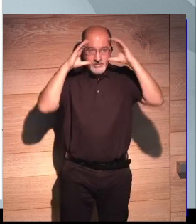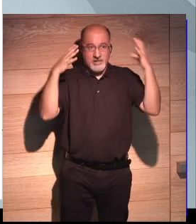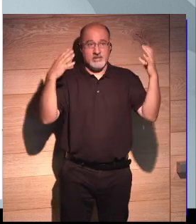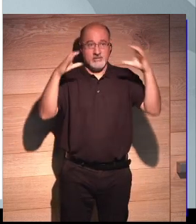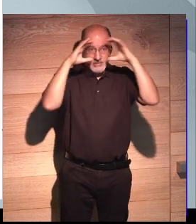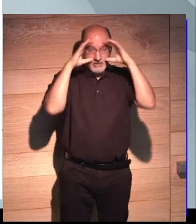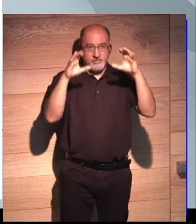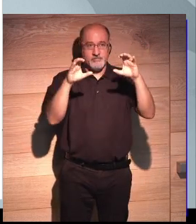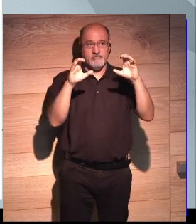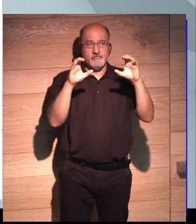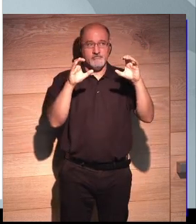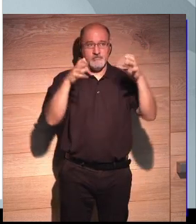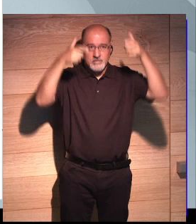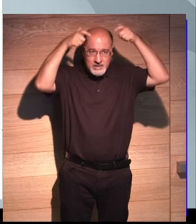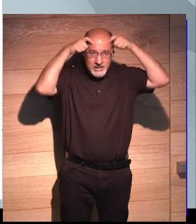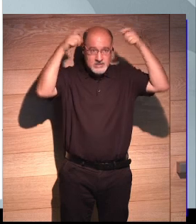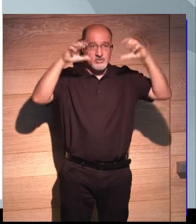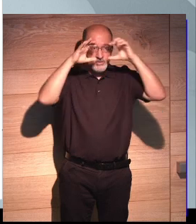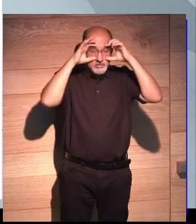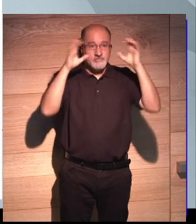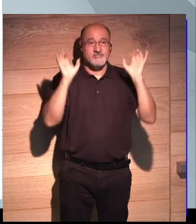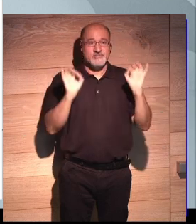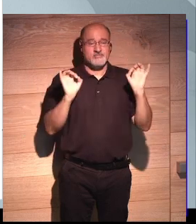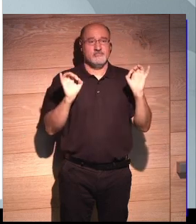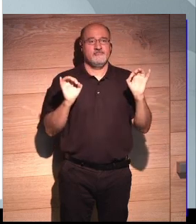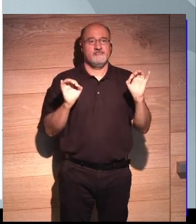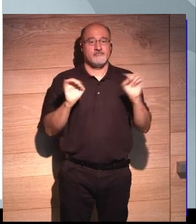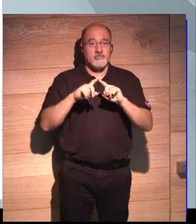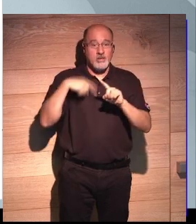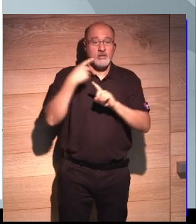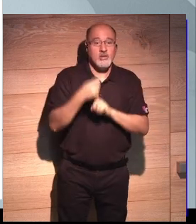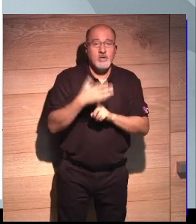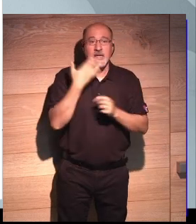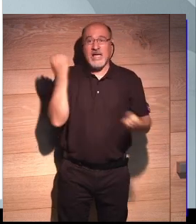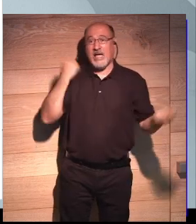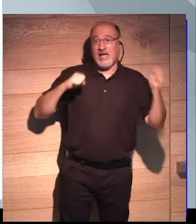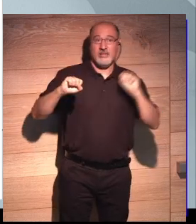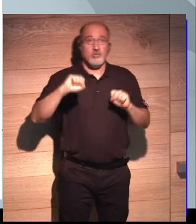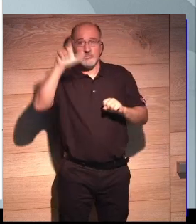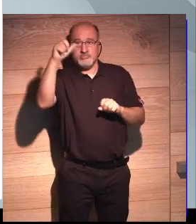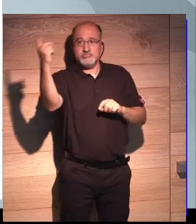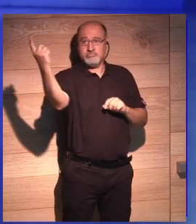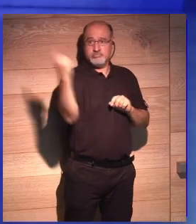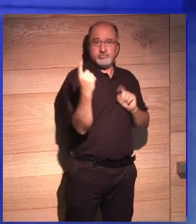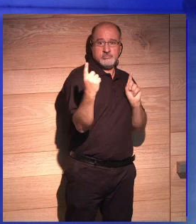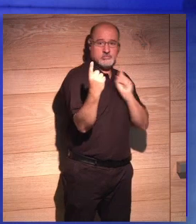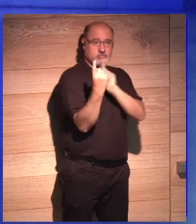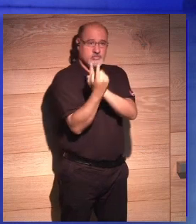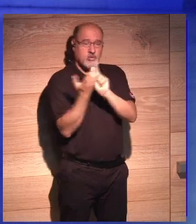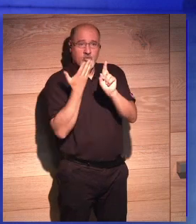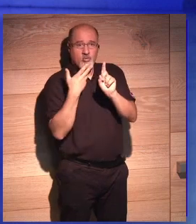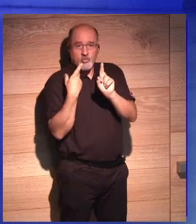and then they met an actor. And this actor was a shaman and a